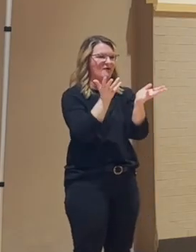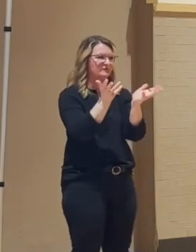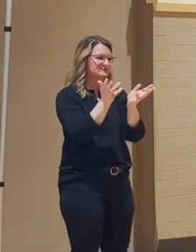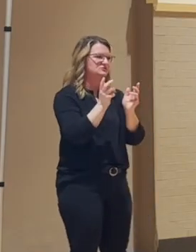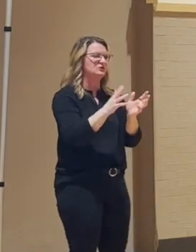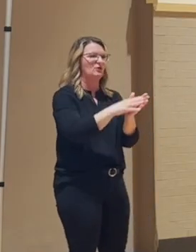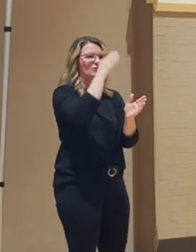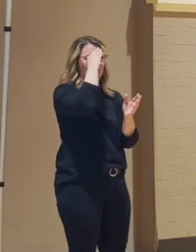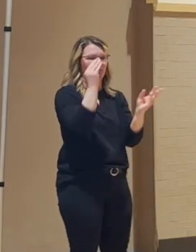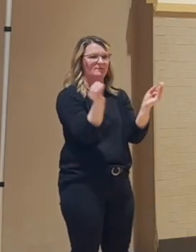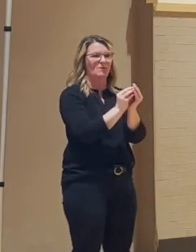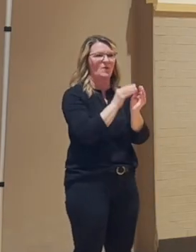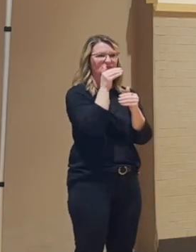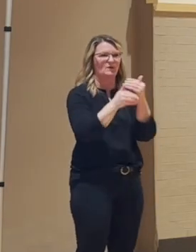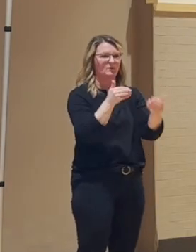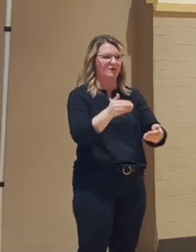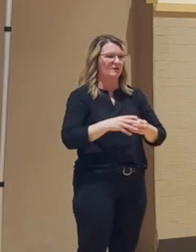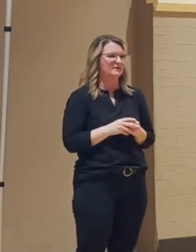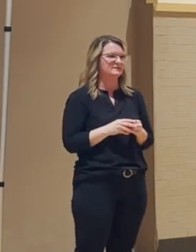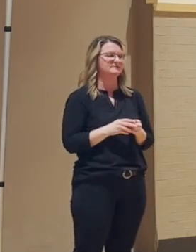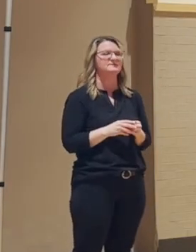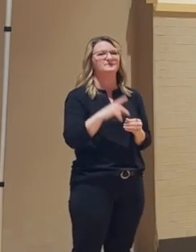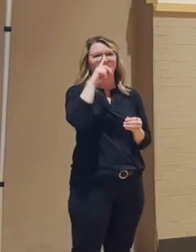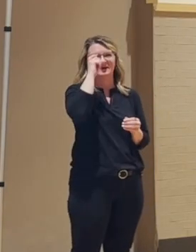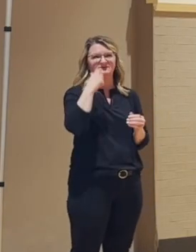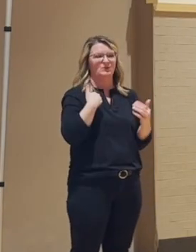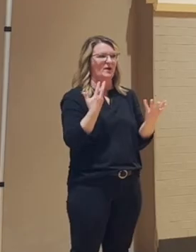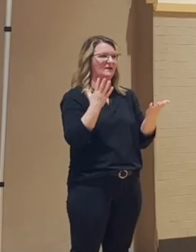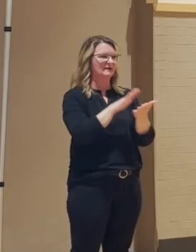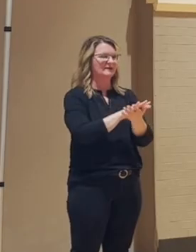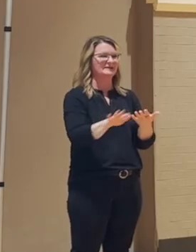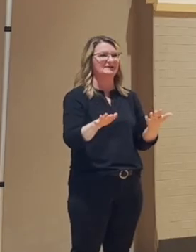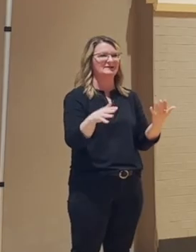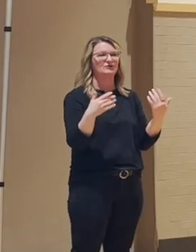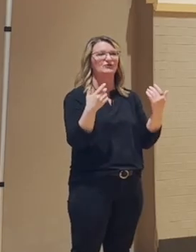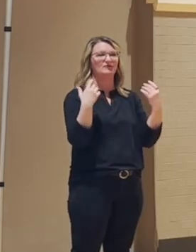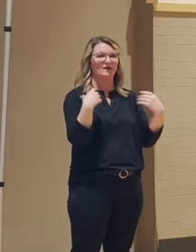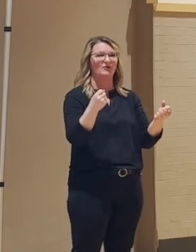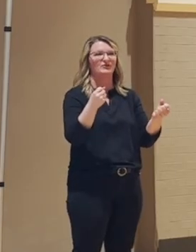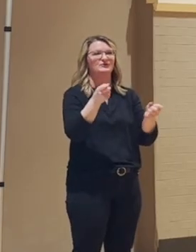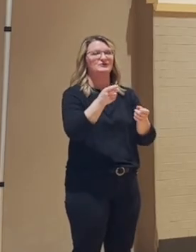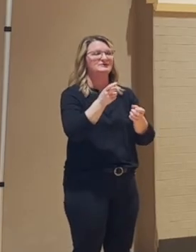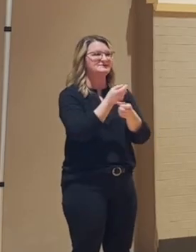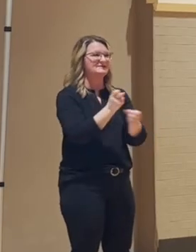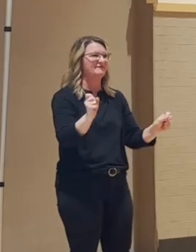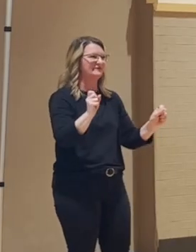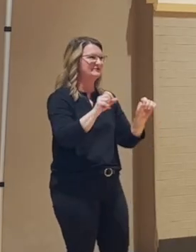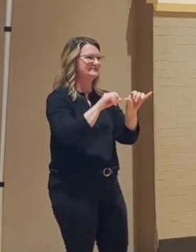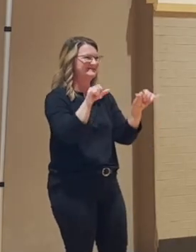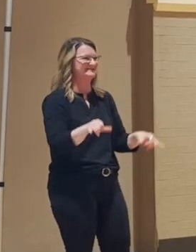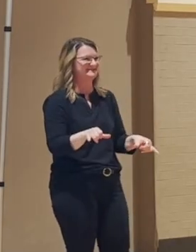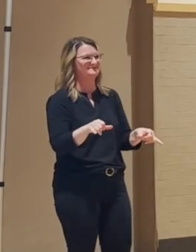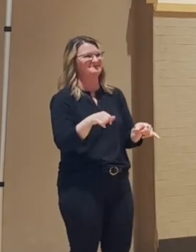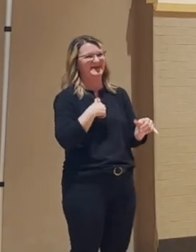learn more as we go. Because we not only want a cleaner, healthy, safer sewer system and